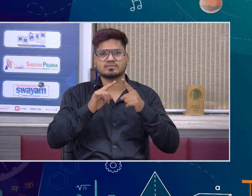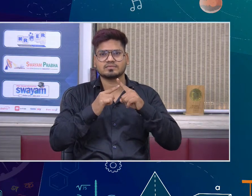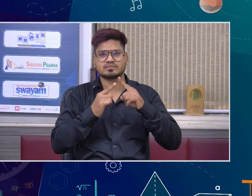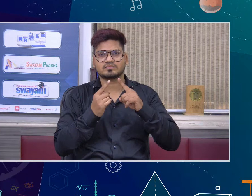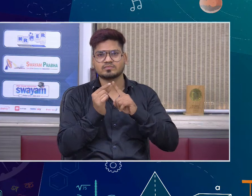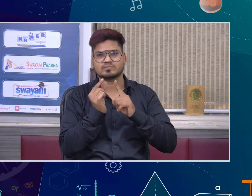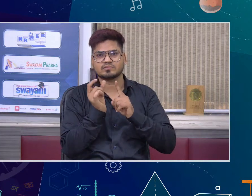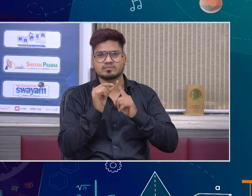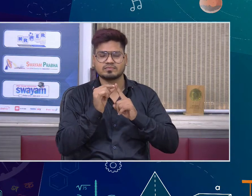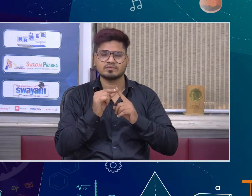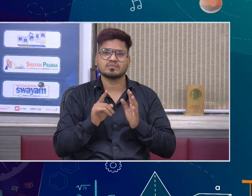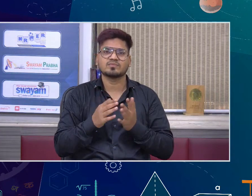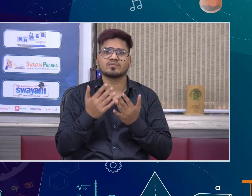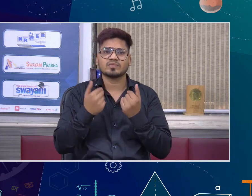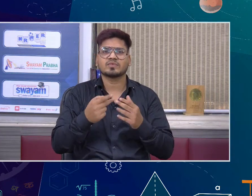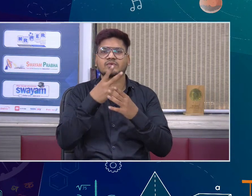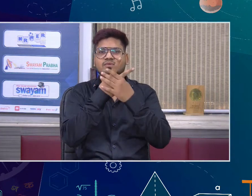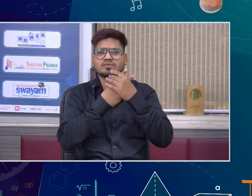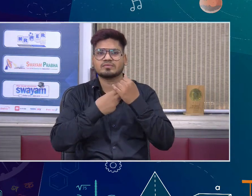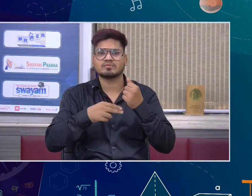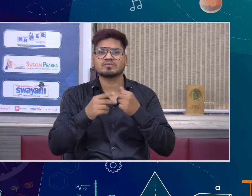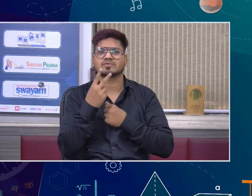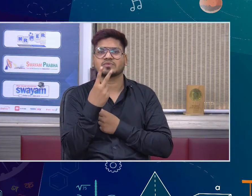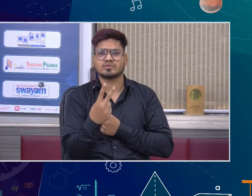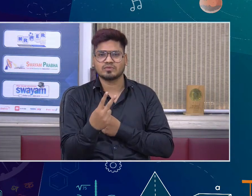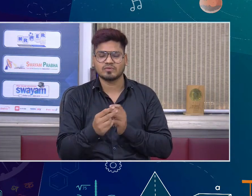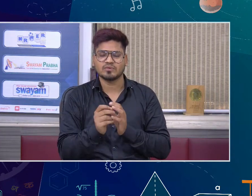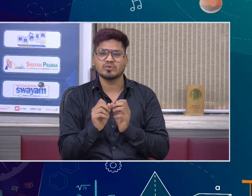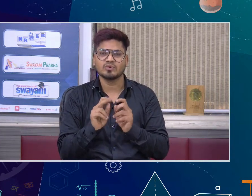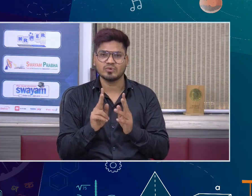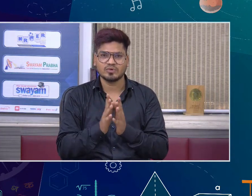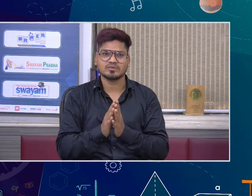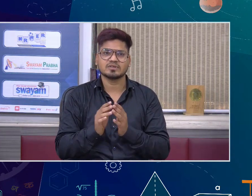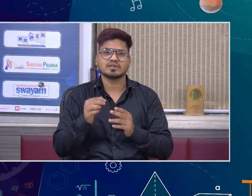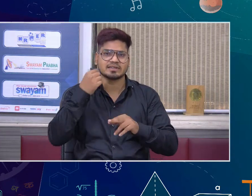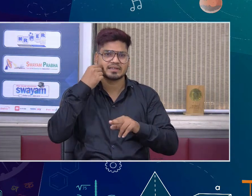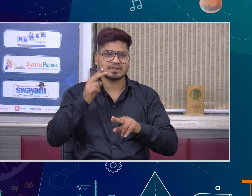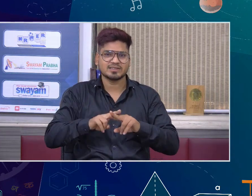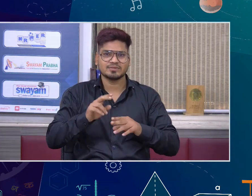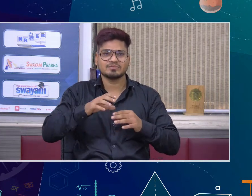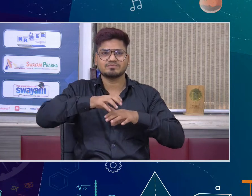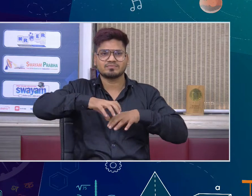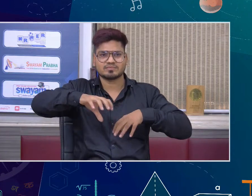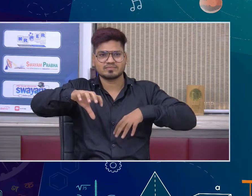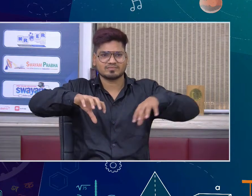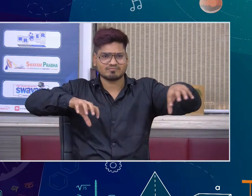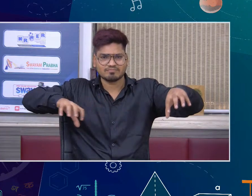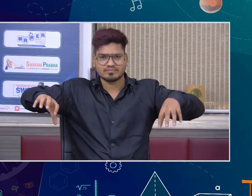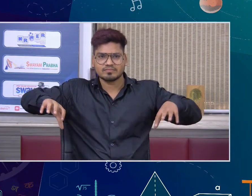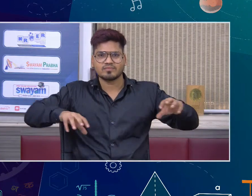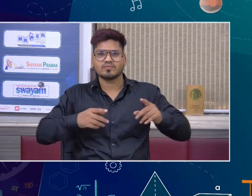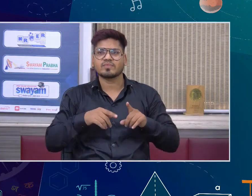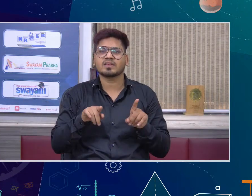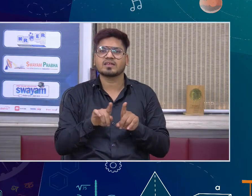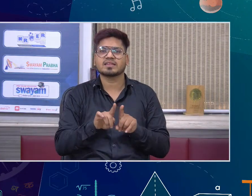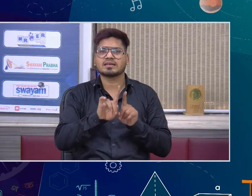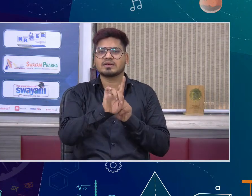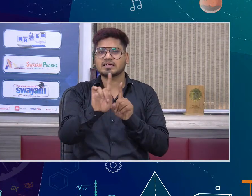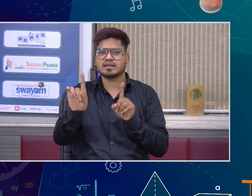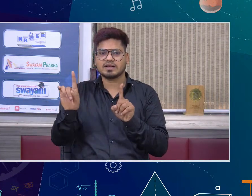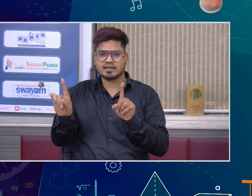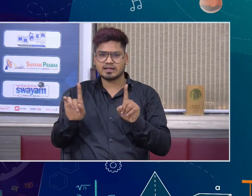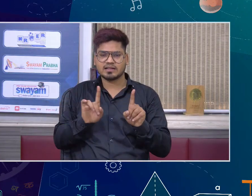setting inclusive setup because there should be a social distance like that. We have to think about vaccination